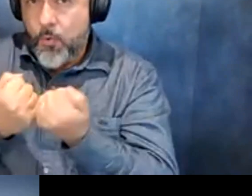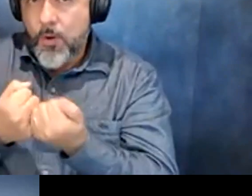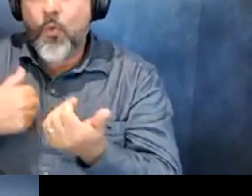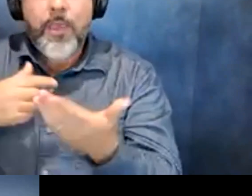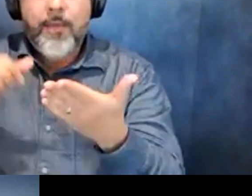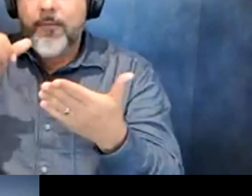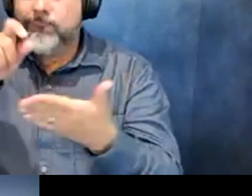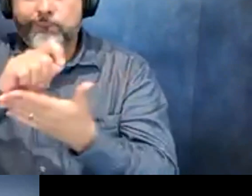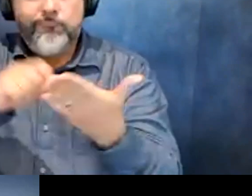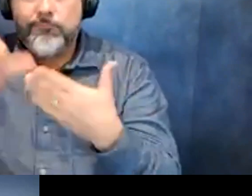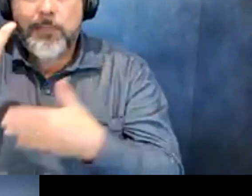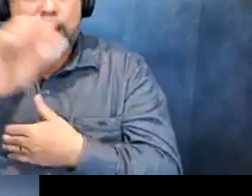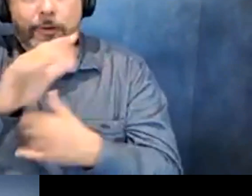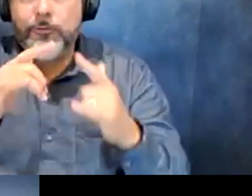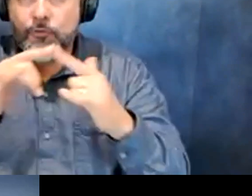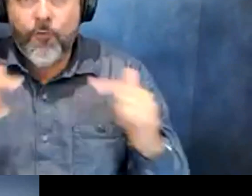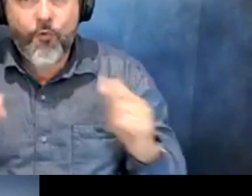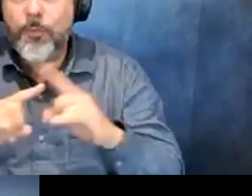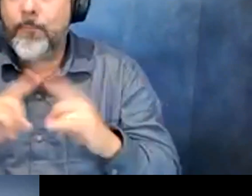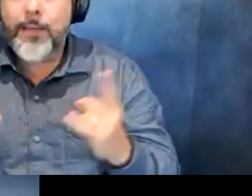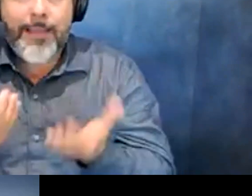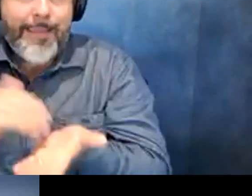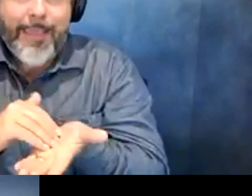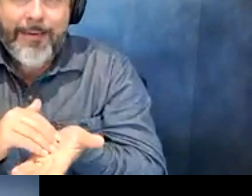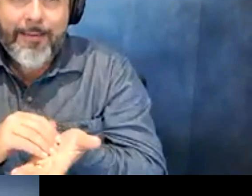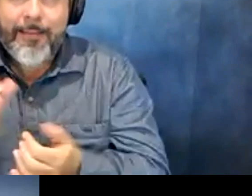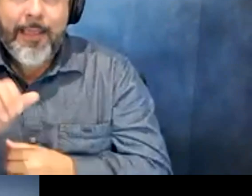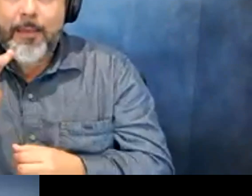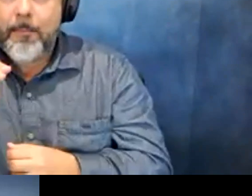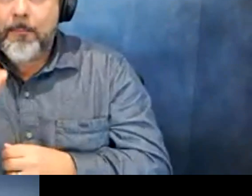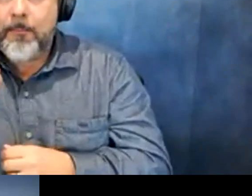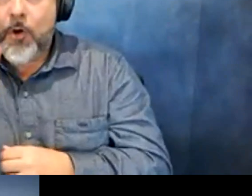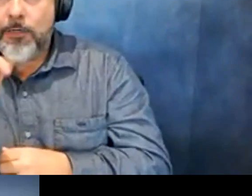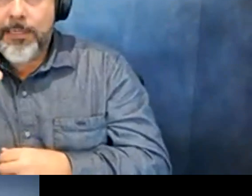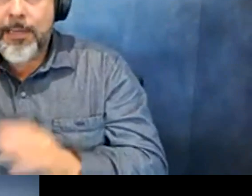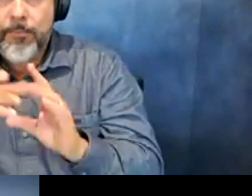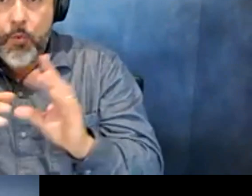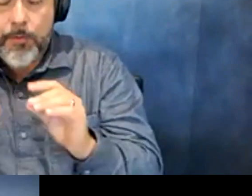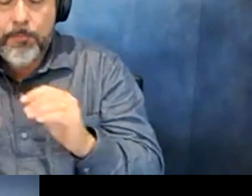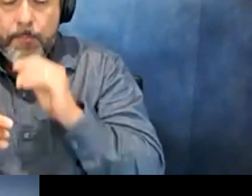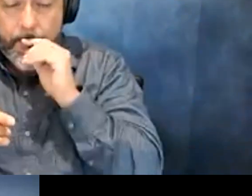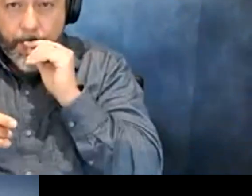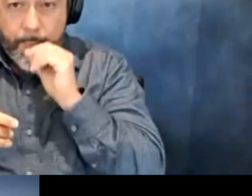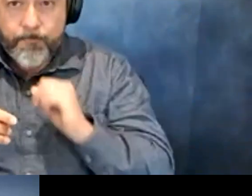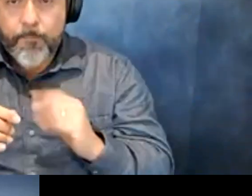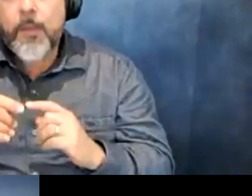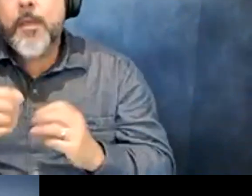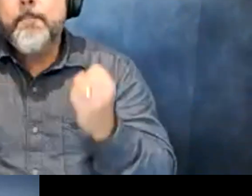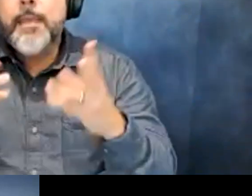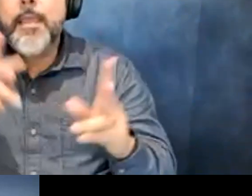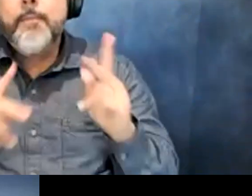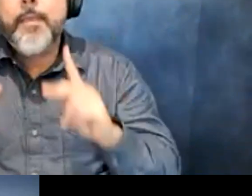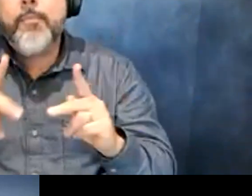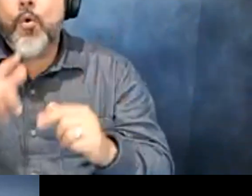forth. But again, as Marty noted, for so many people that aren't